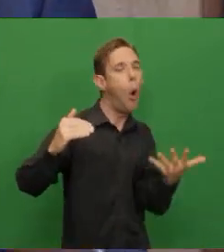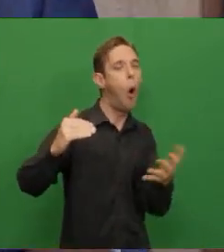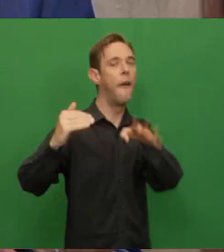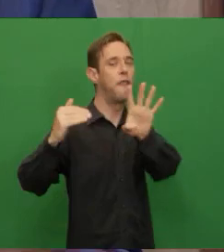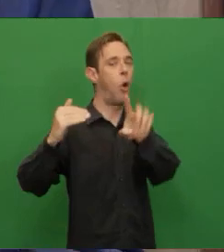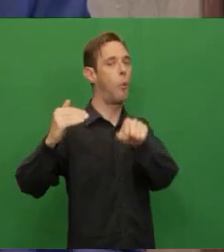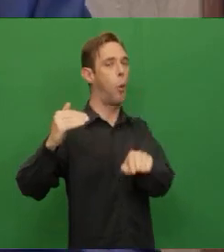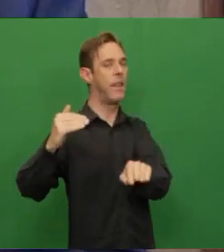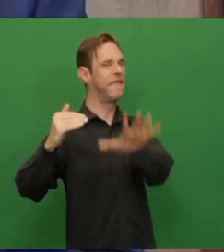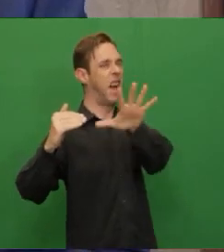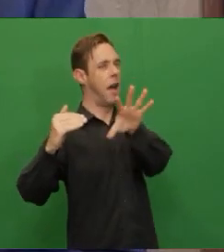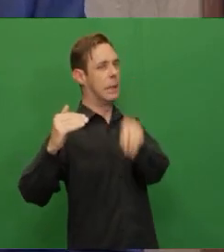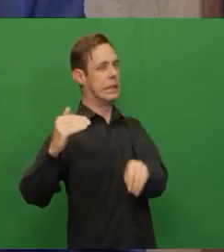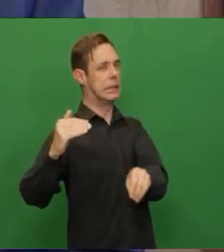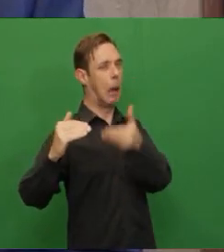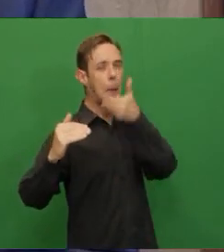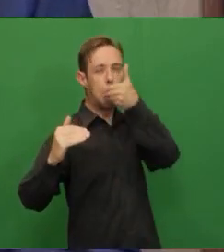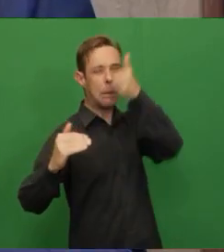4.5%.